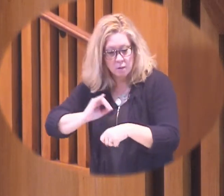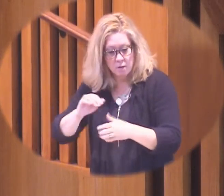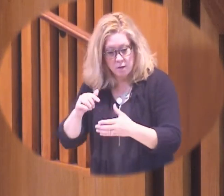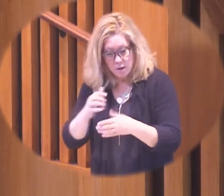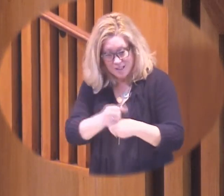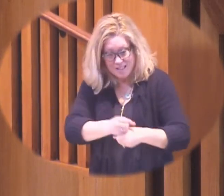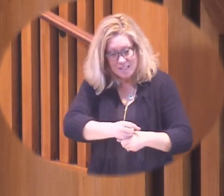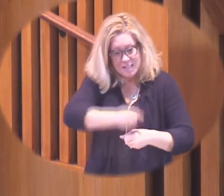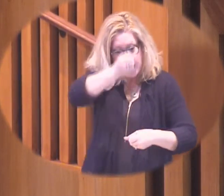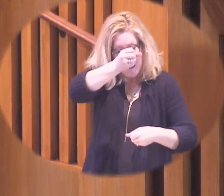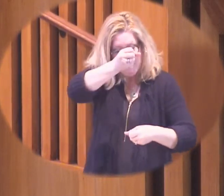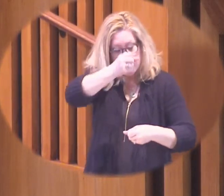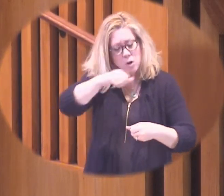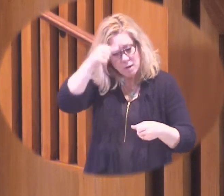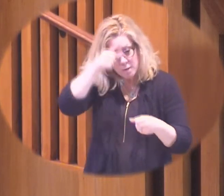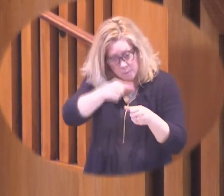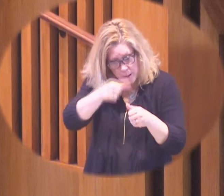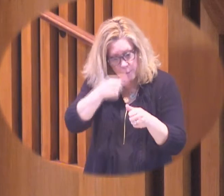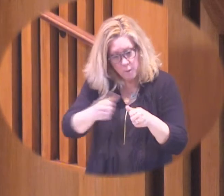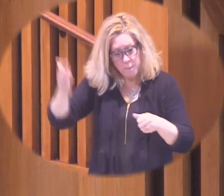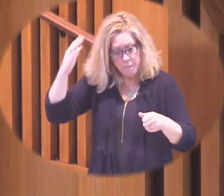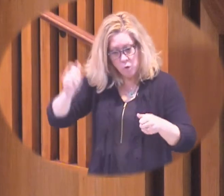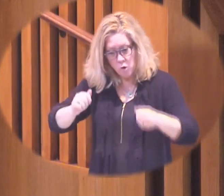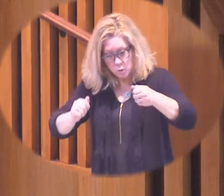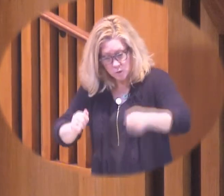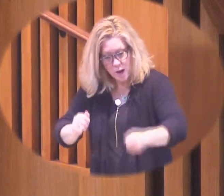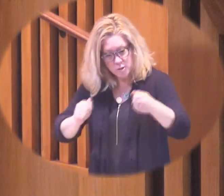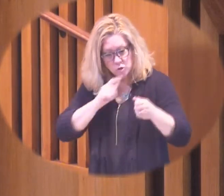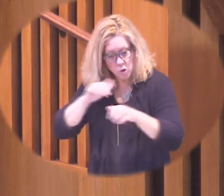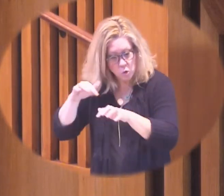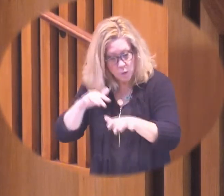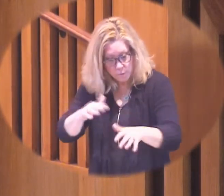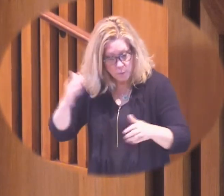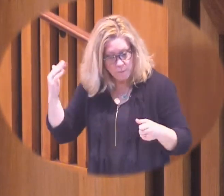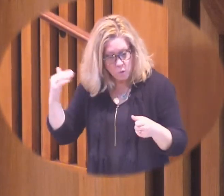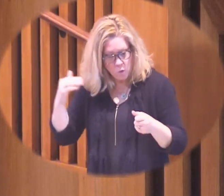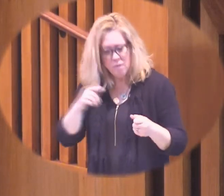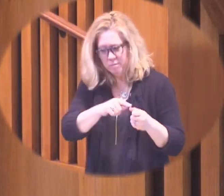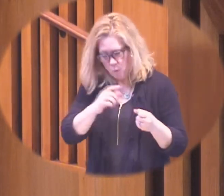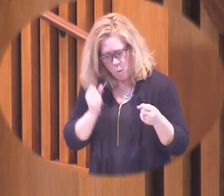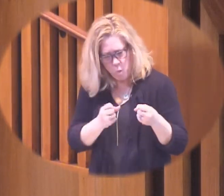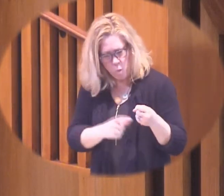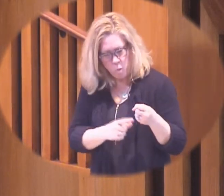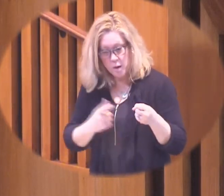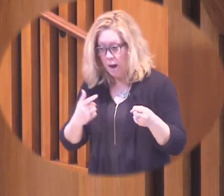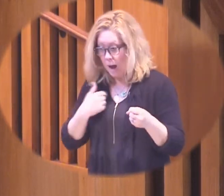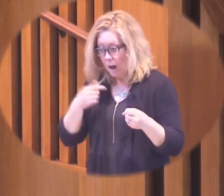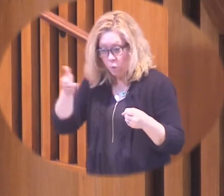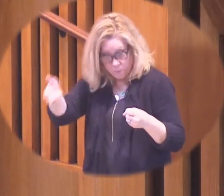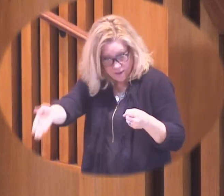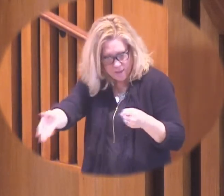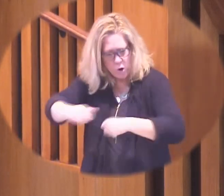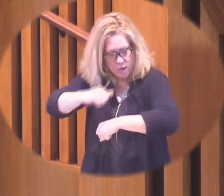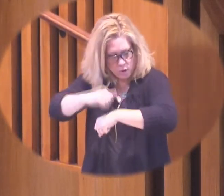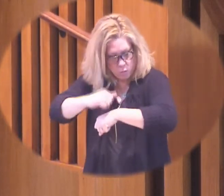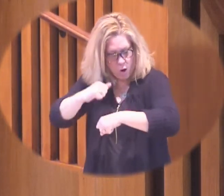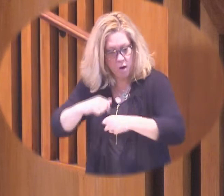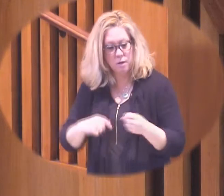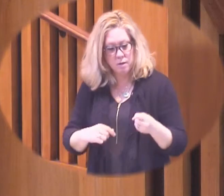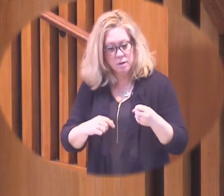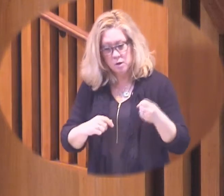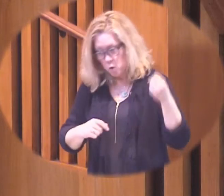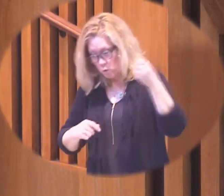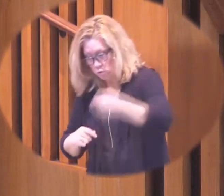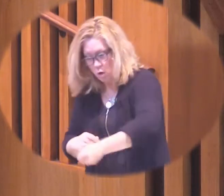with which you struck the river. I will be standing there in front of you on the rock in Horeb. Strike the